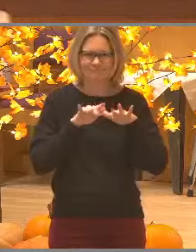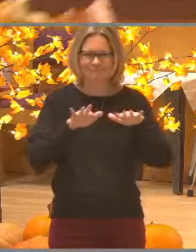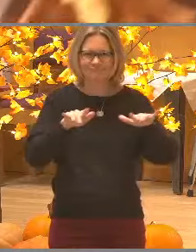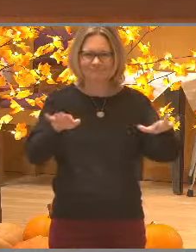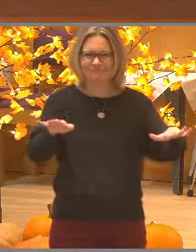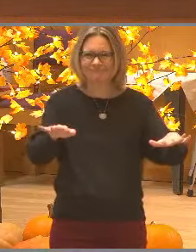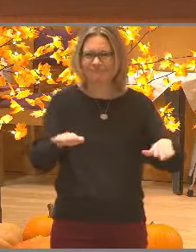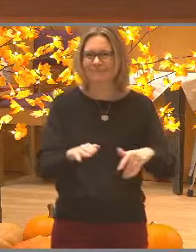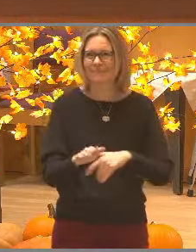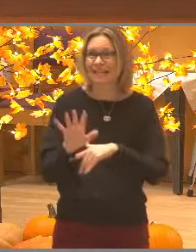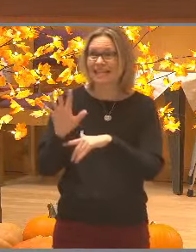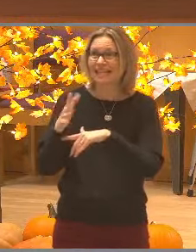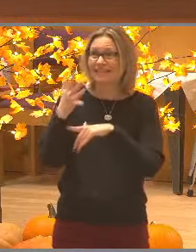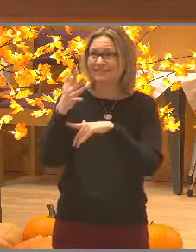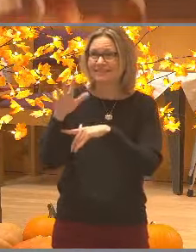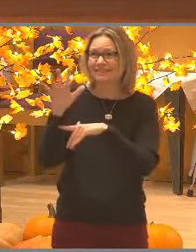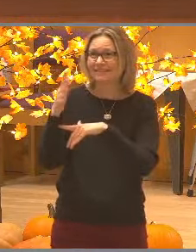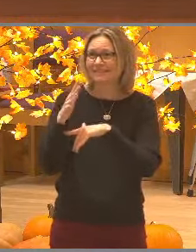Leaves